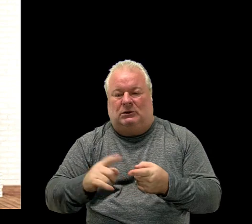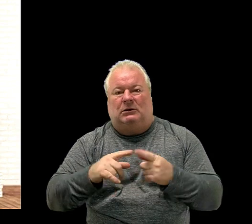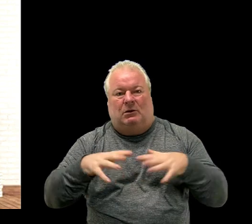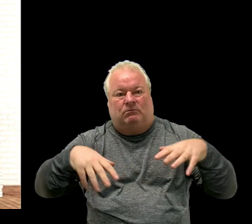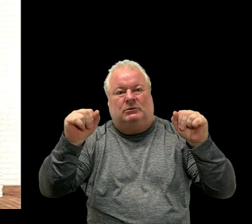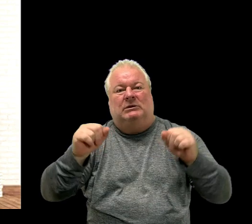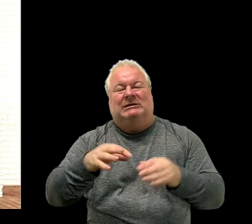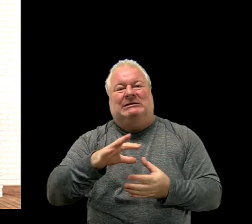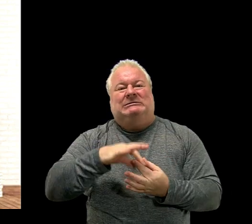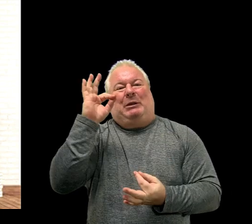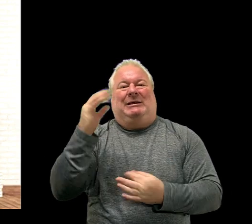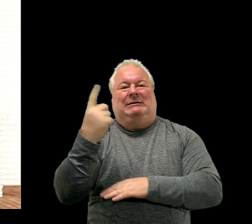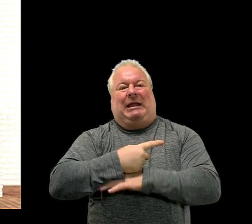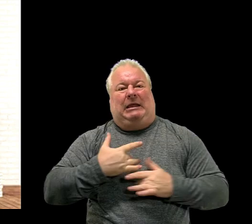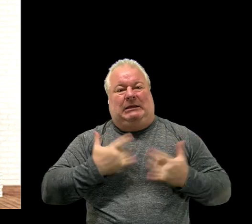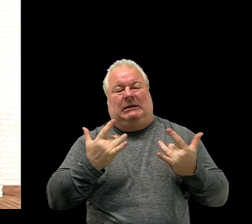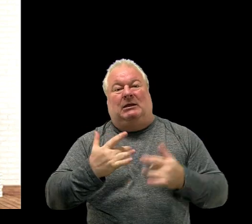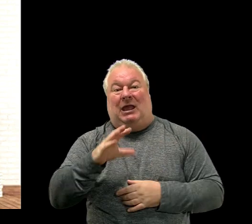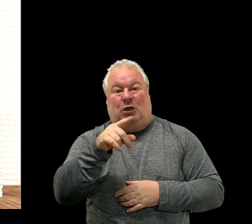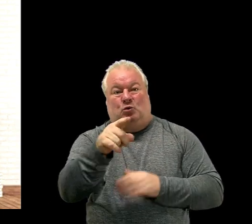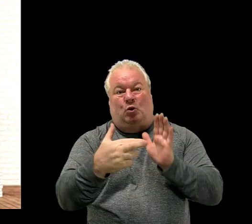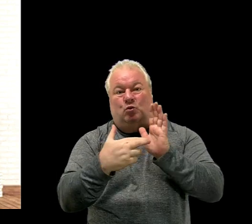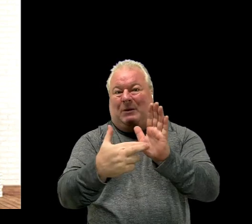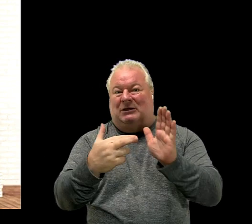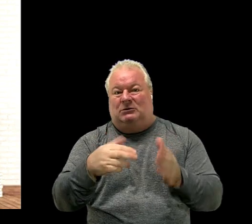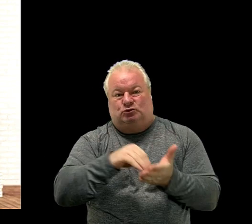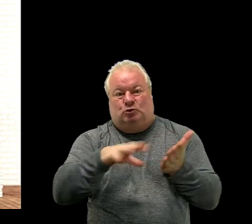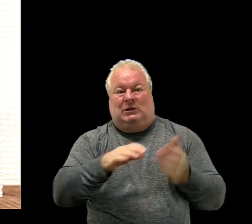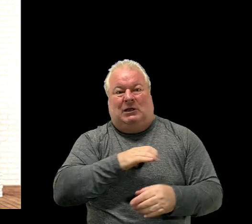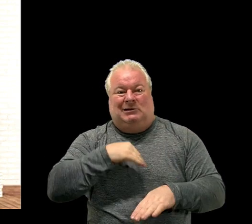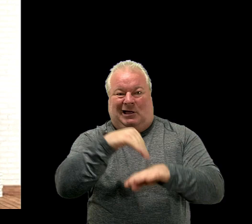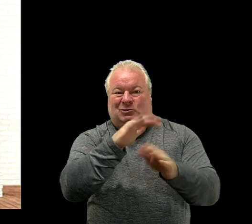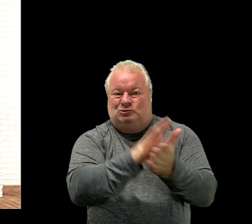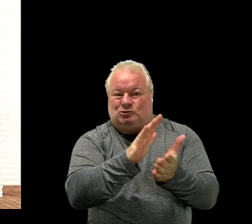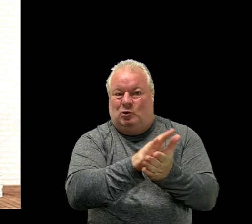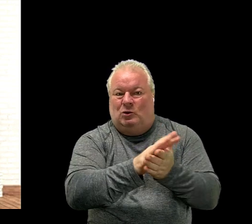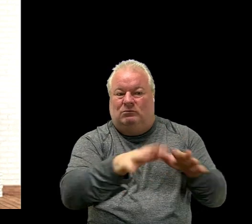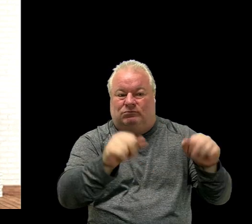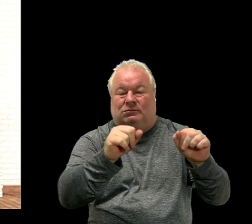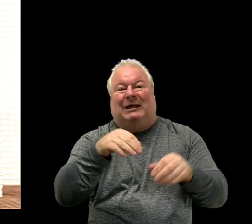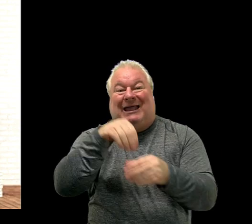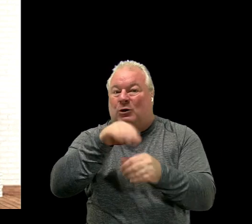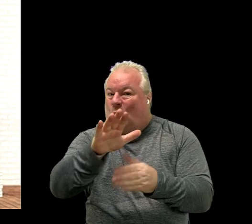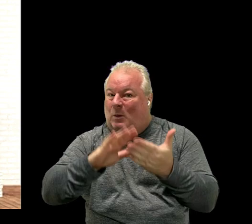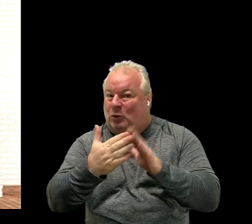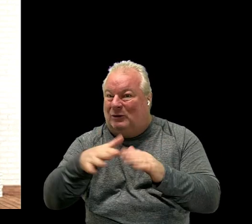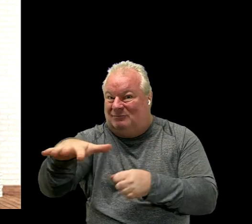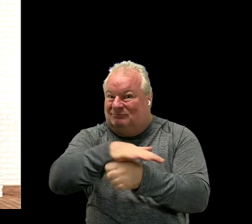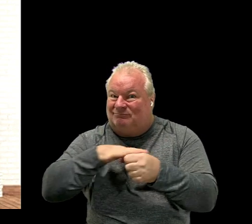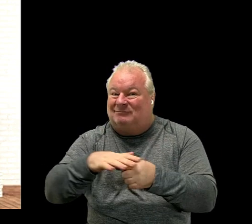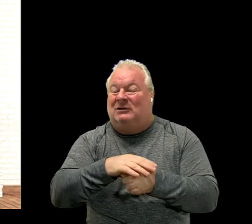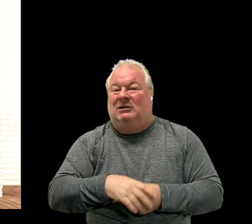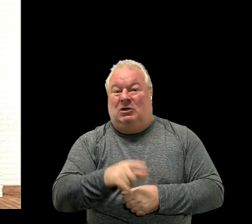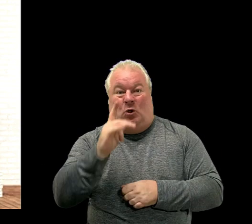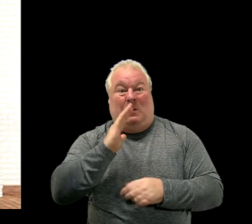You represent student council at school functions and in the community. You will be part of this